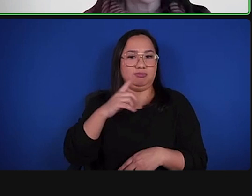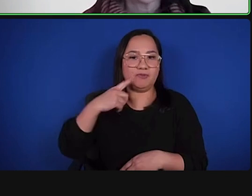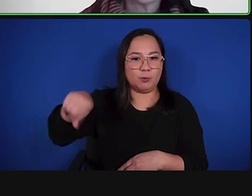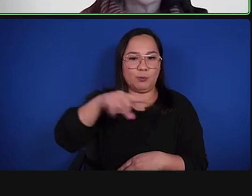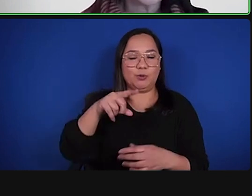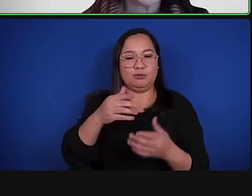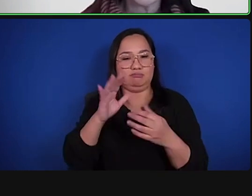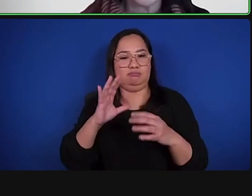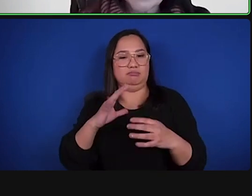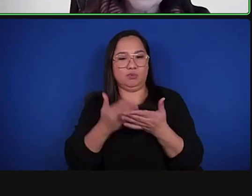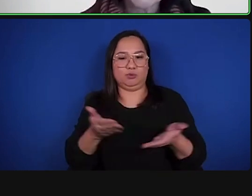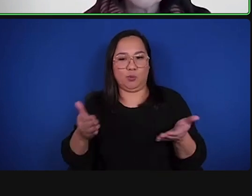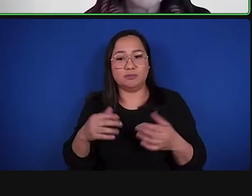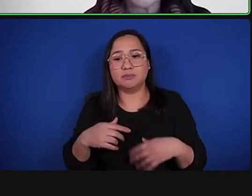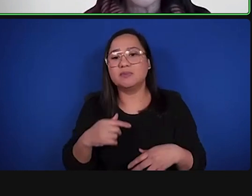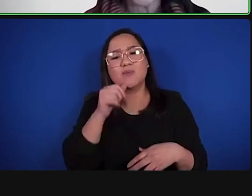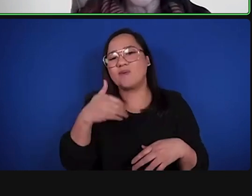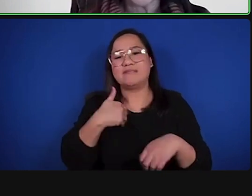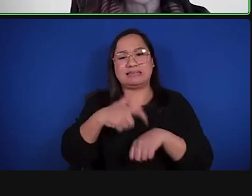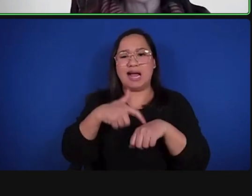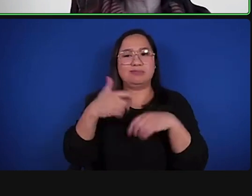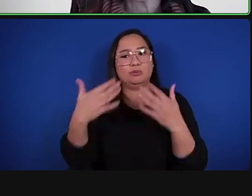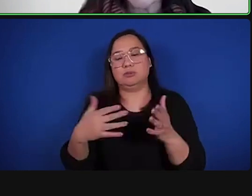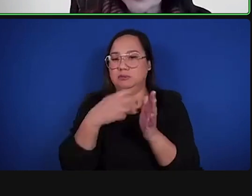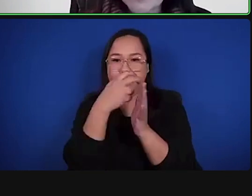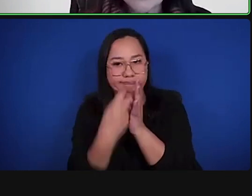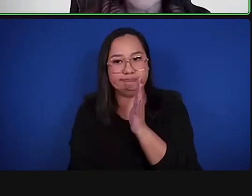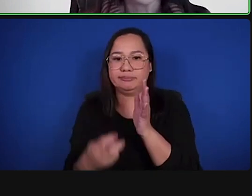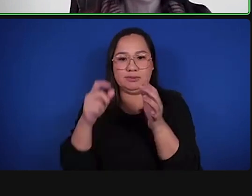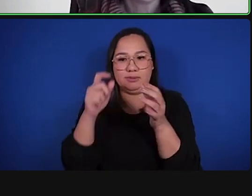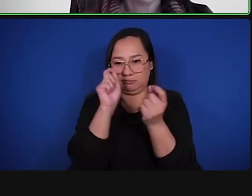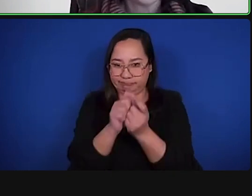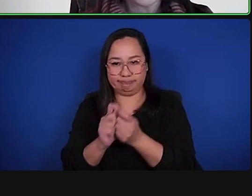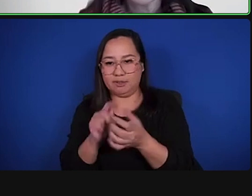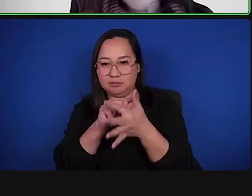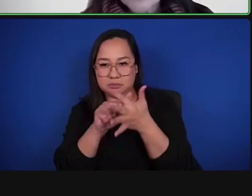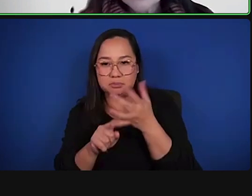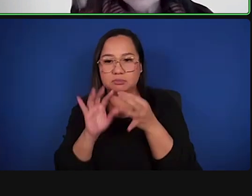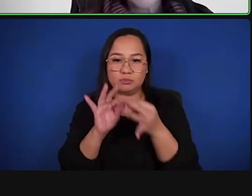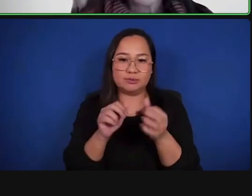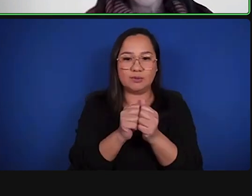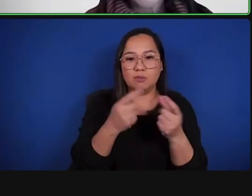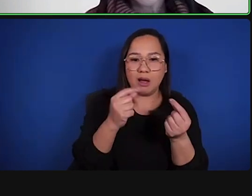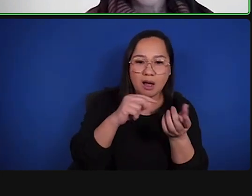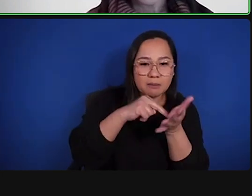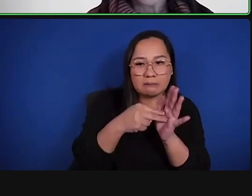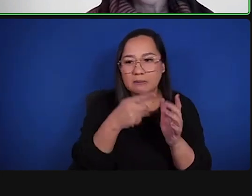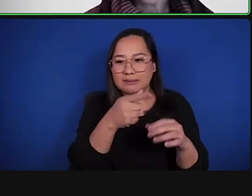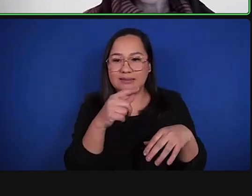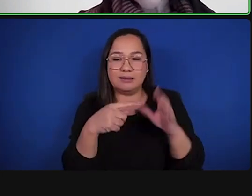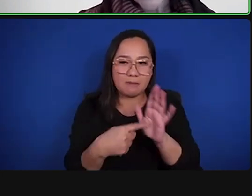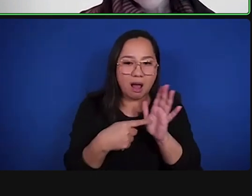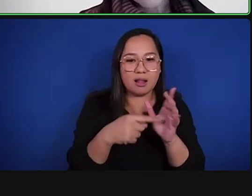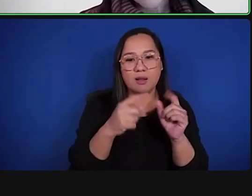details regarding the different accuracy models, the NER versus the WER, but I am the person at the Global Alliance that